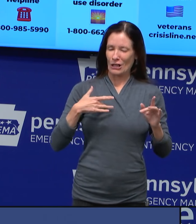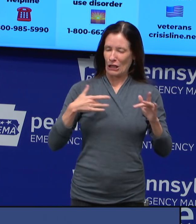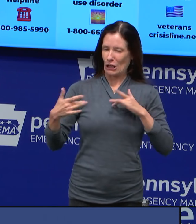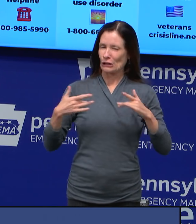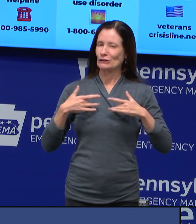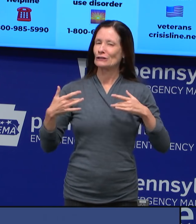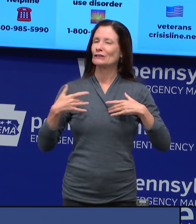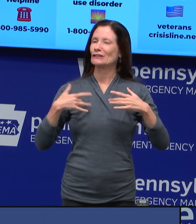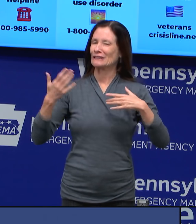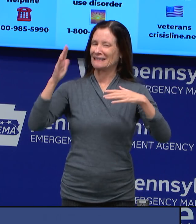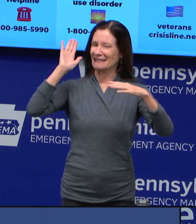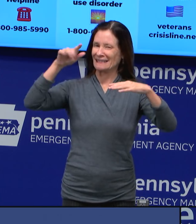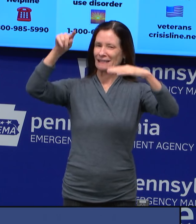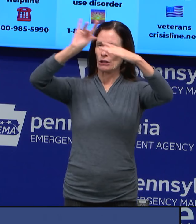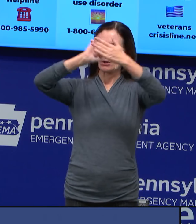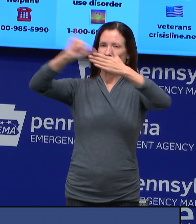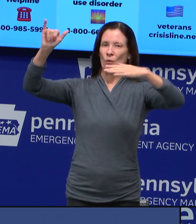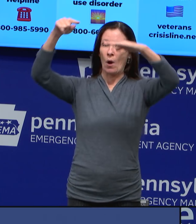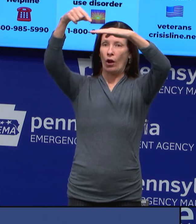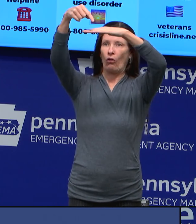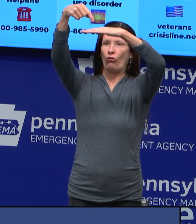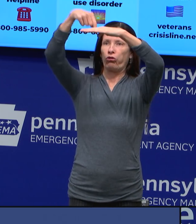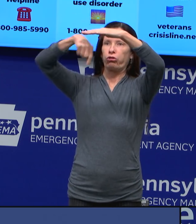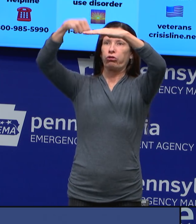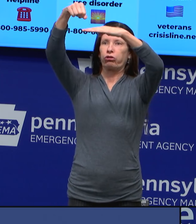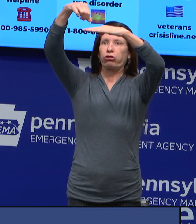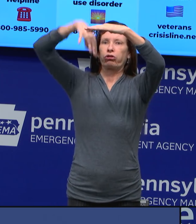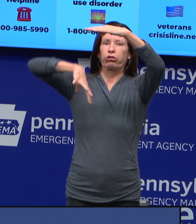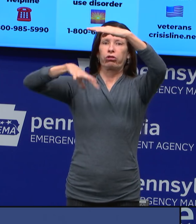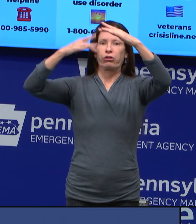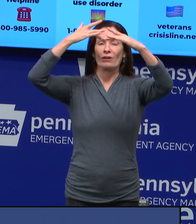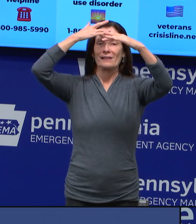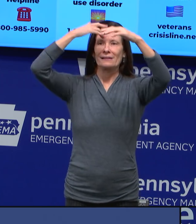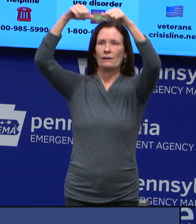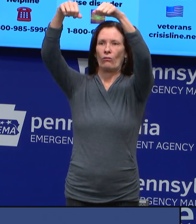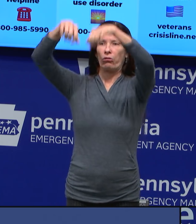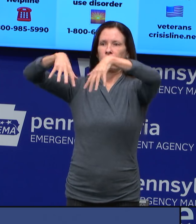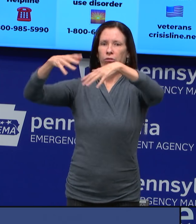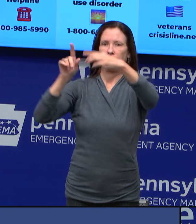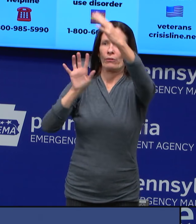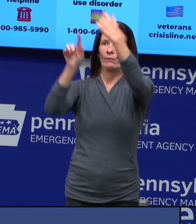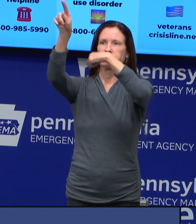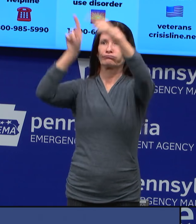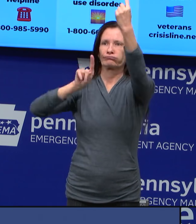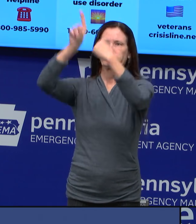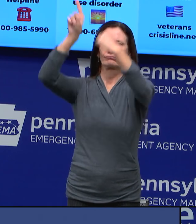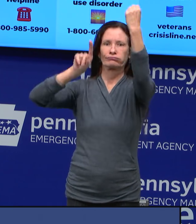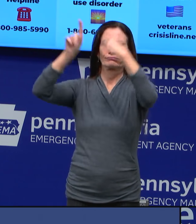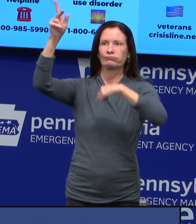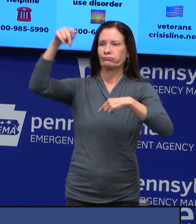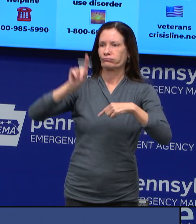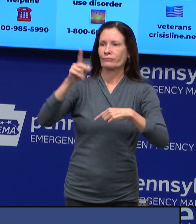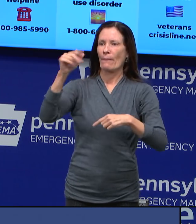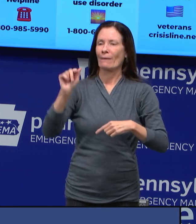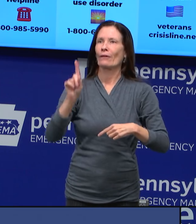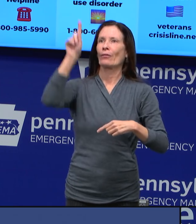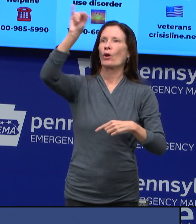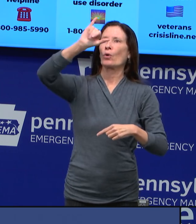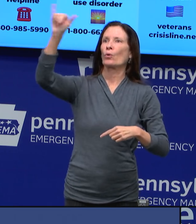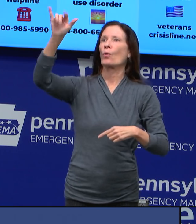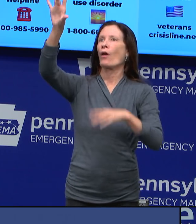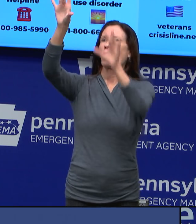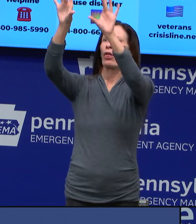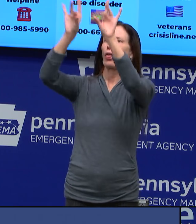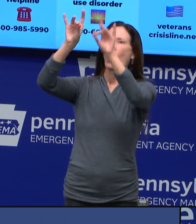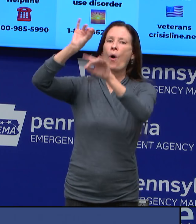States, go between different states and in Pennsylvania between different counties. But we're going to be watching really carefully for any